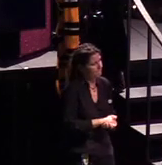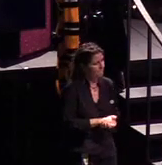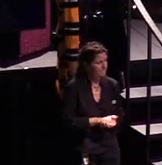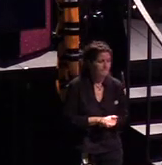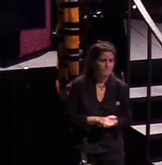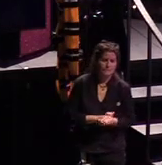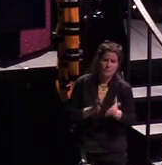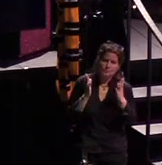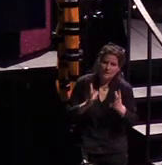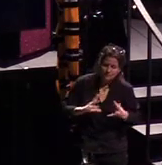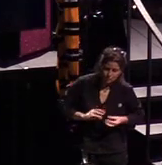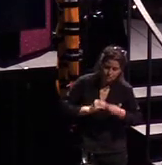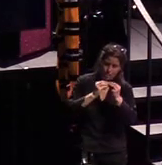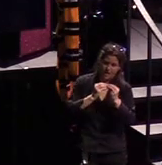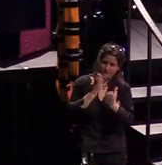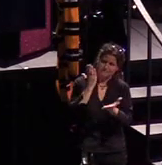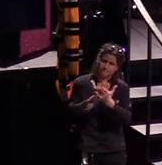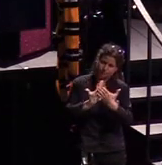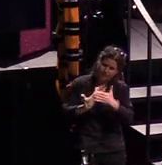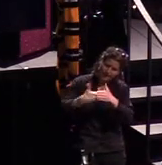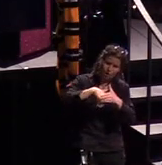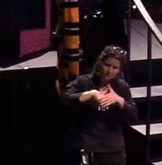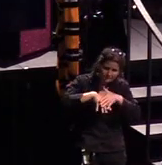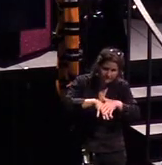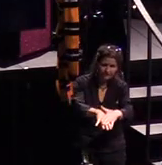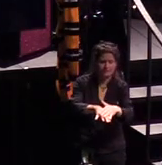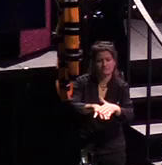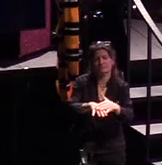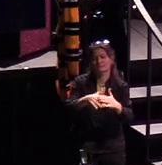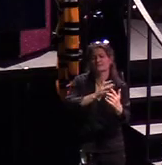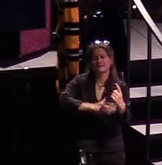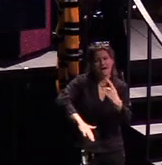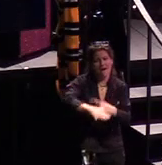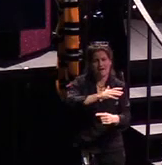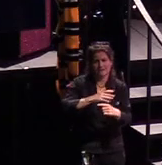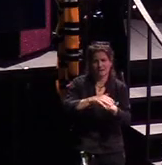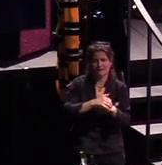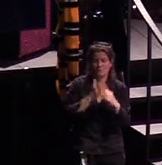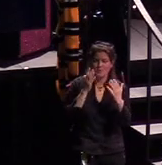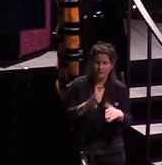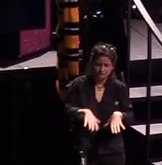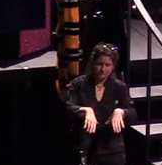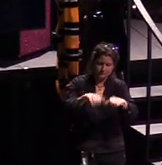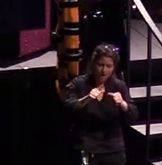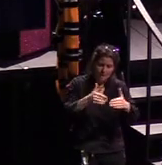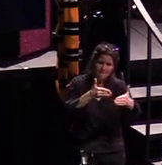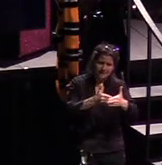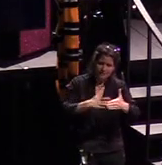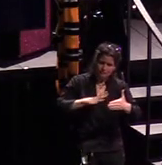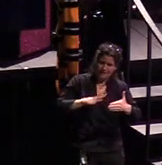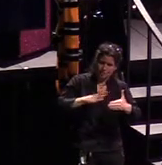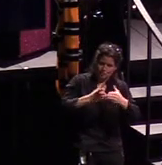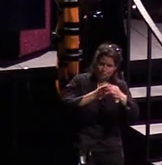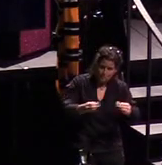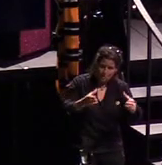truly inclusive communities and societies we have to be ready to remove the barriers and that might mean